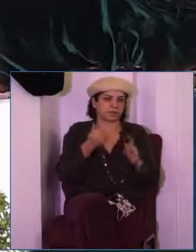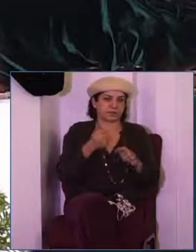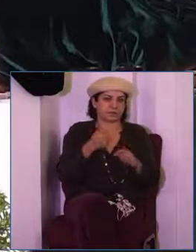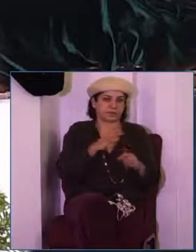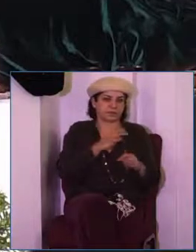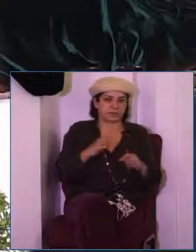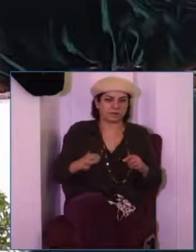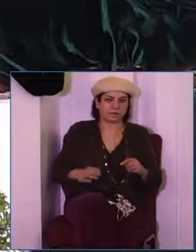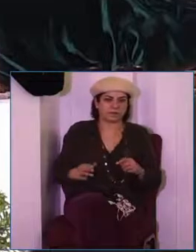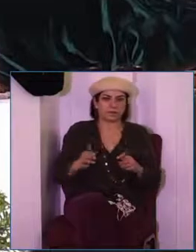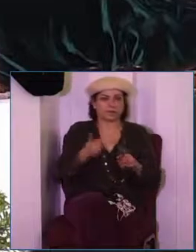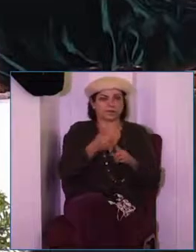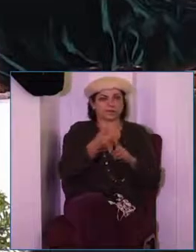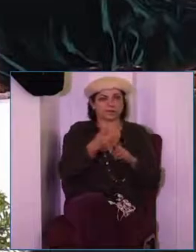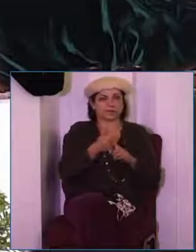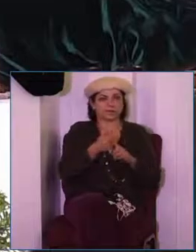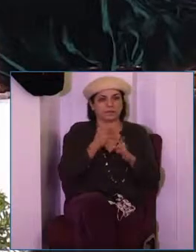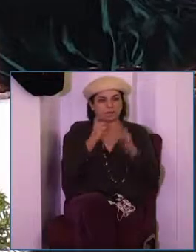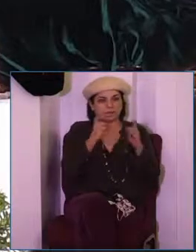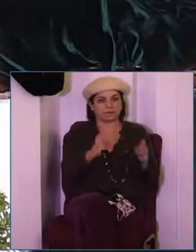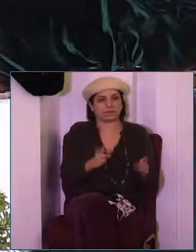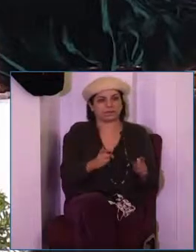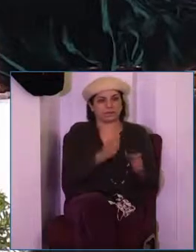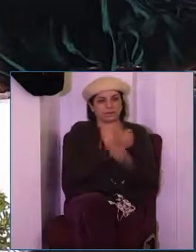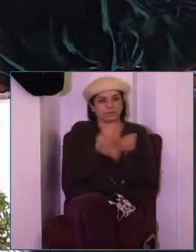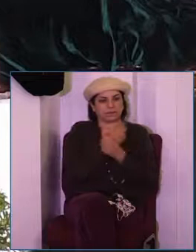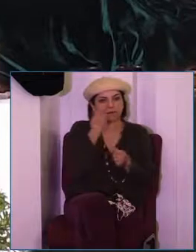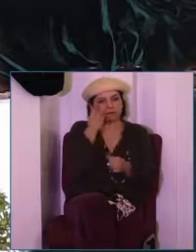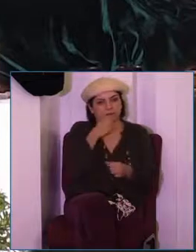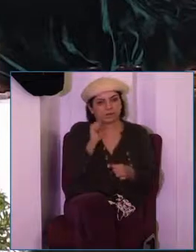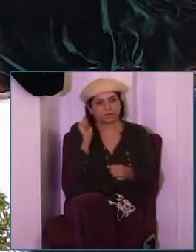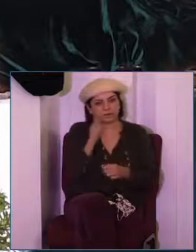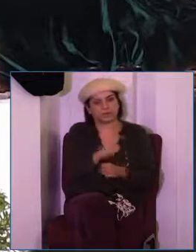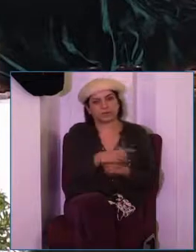self-giving love for all.